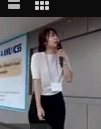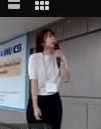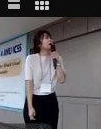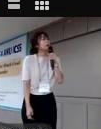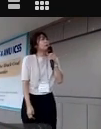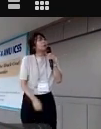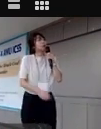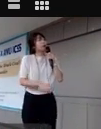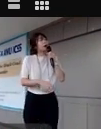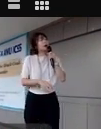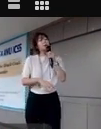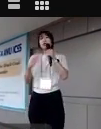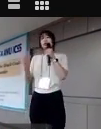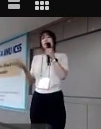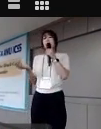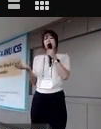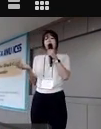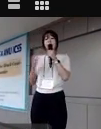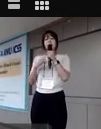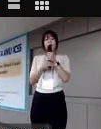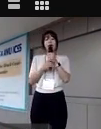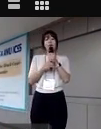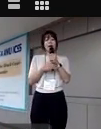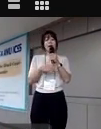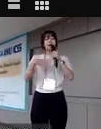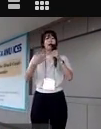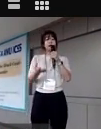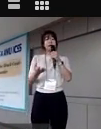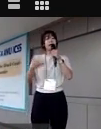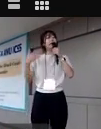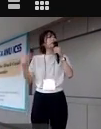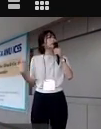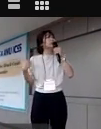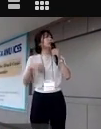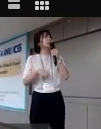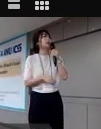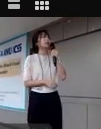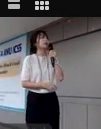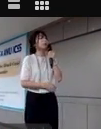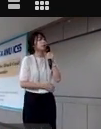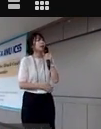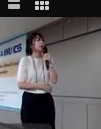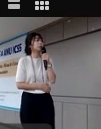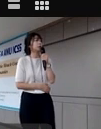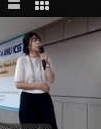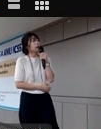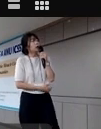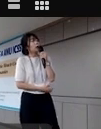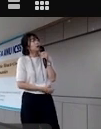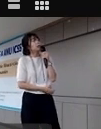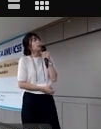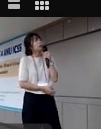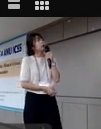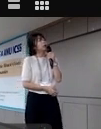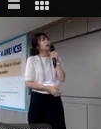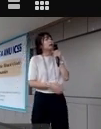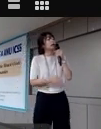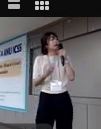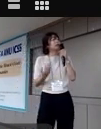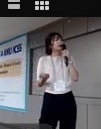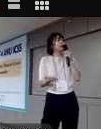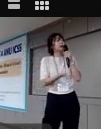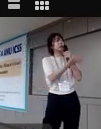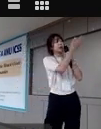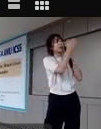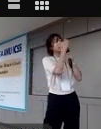And there are many parallels we can find in other sign languages as well as spoken languages. We know that in other